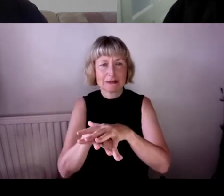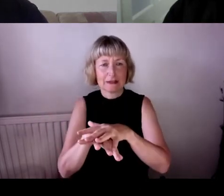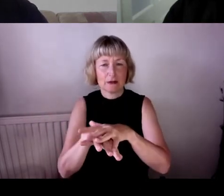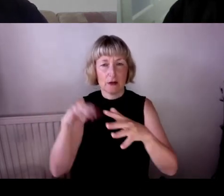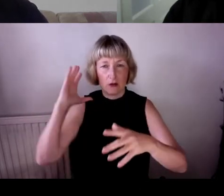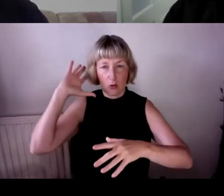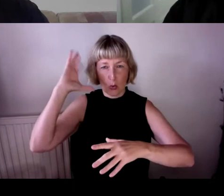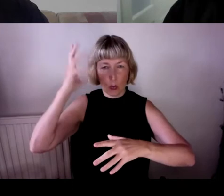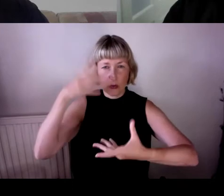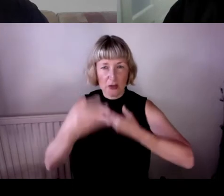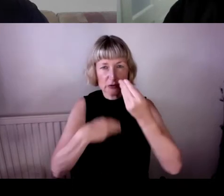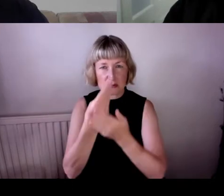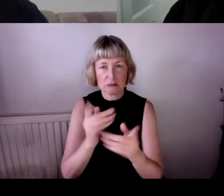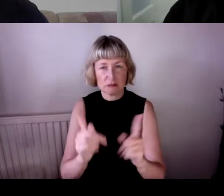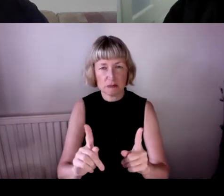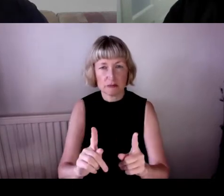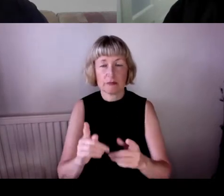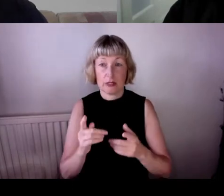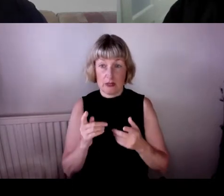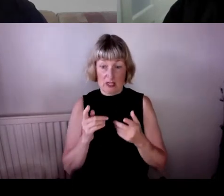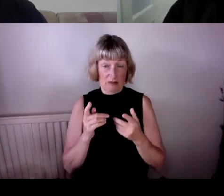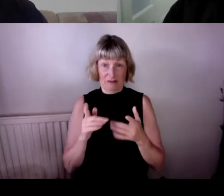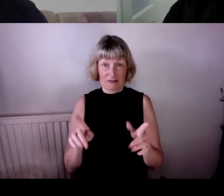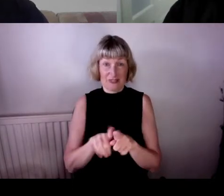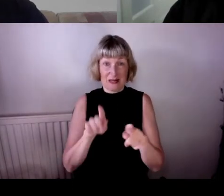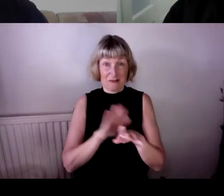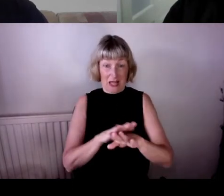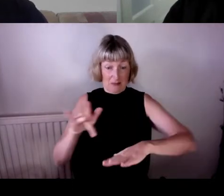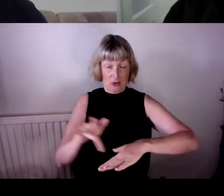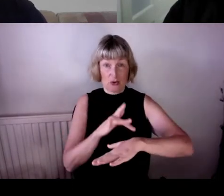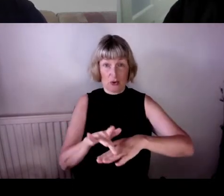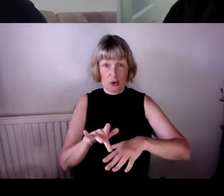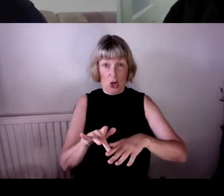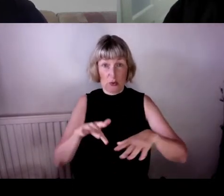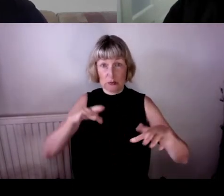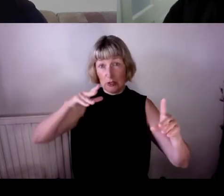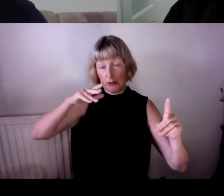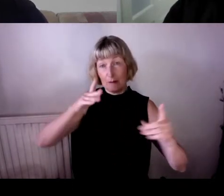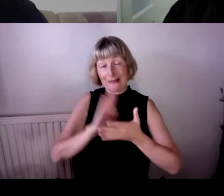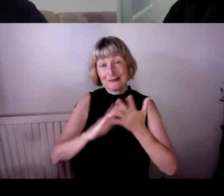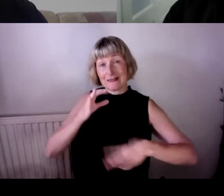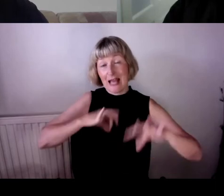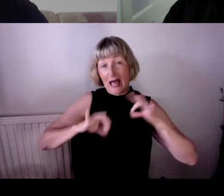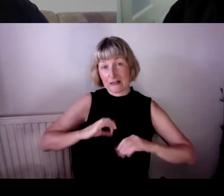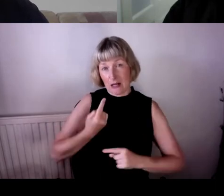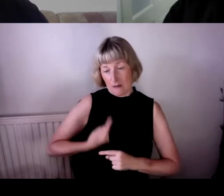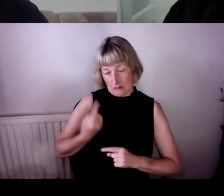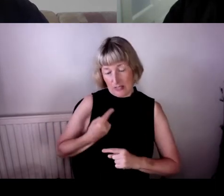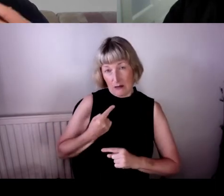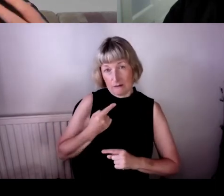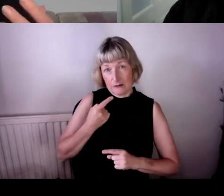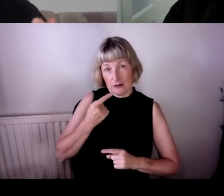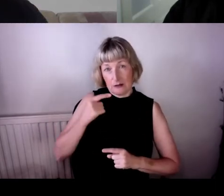integrated audio description, is that it runs alongside the show. It is spoken by the cast, and it means that